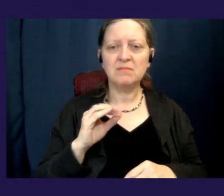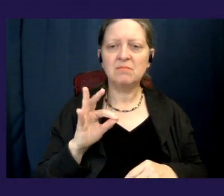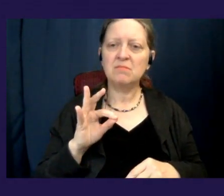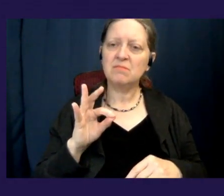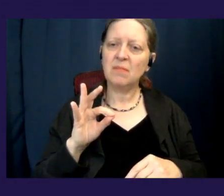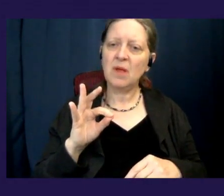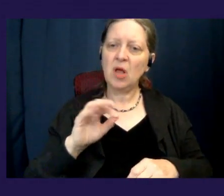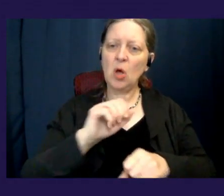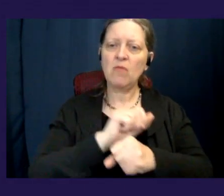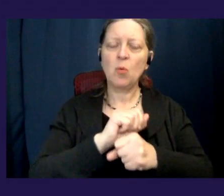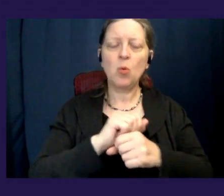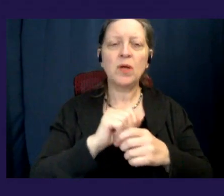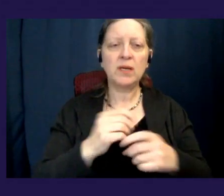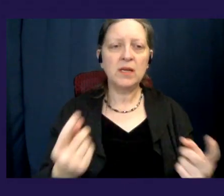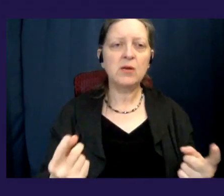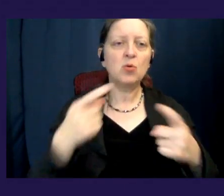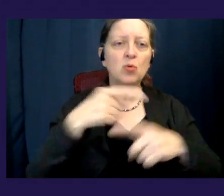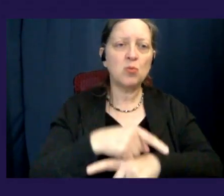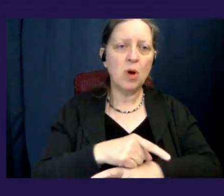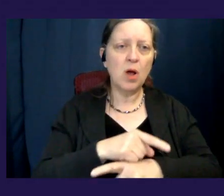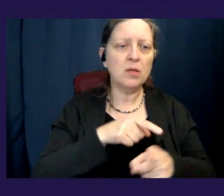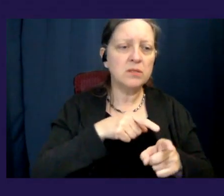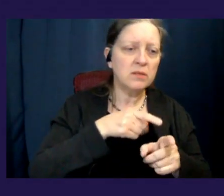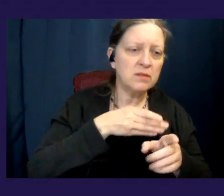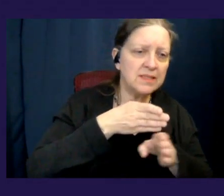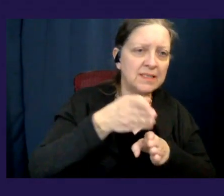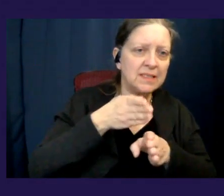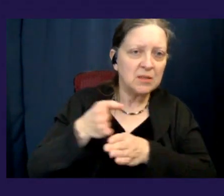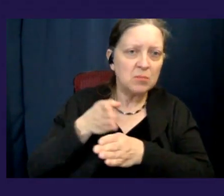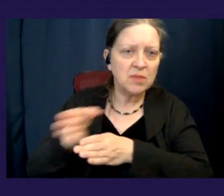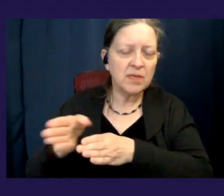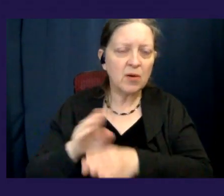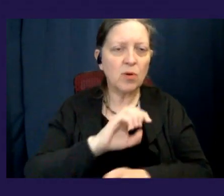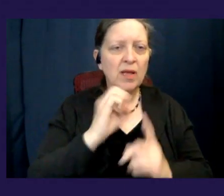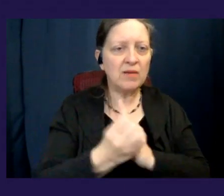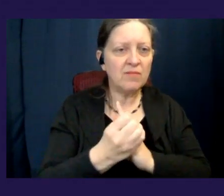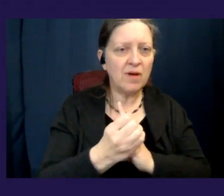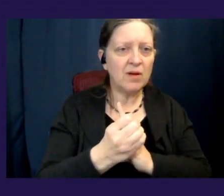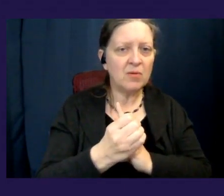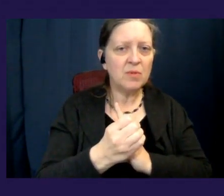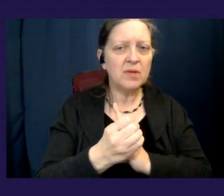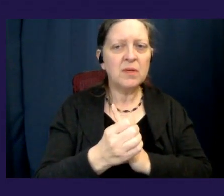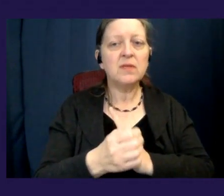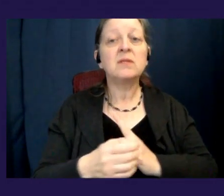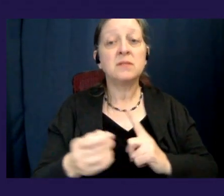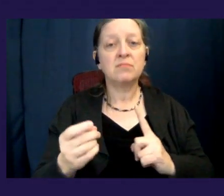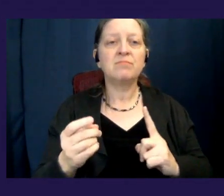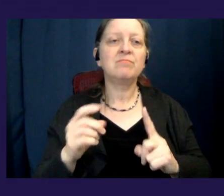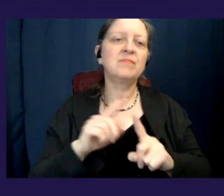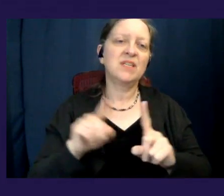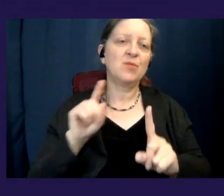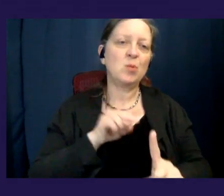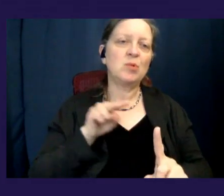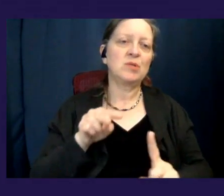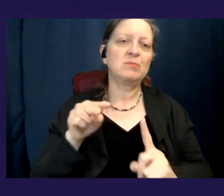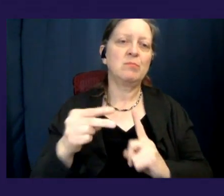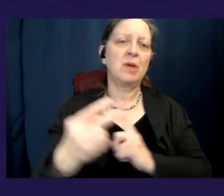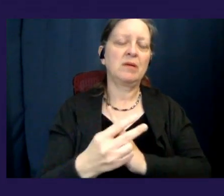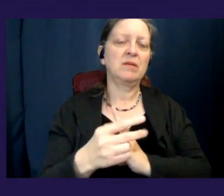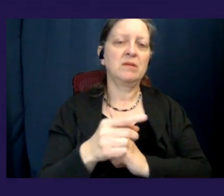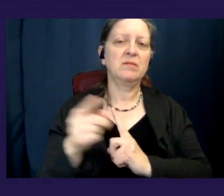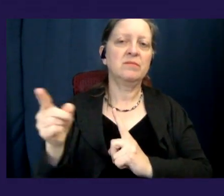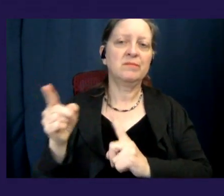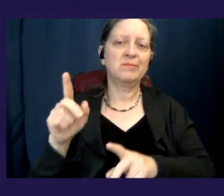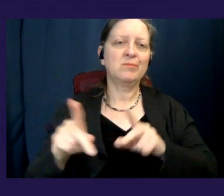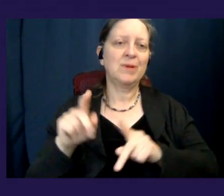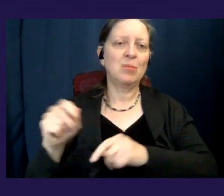those cross-disciplinary environments are different perspectives that can be brought to bear, both in how we think about individual problems